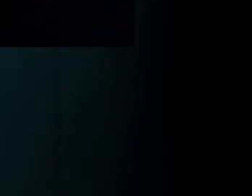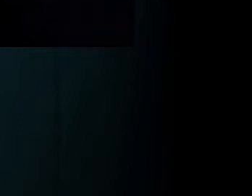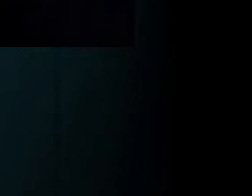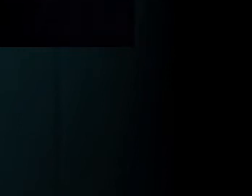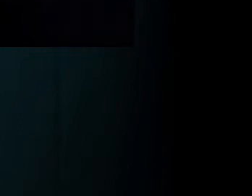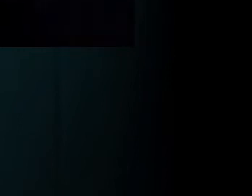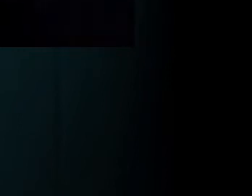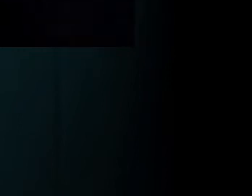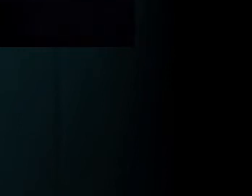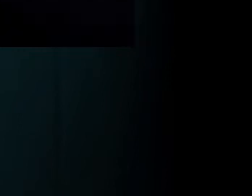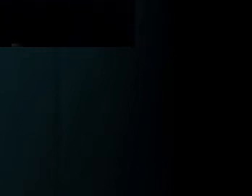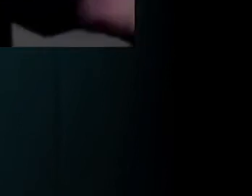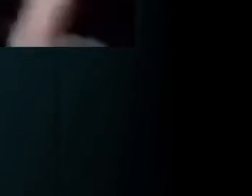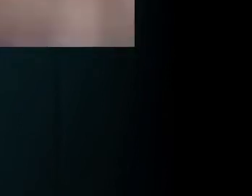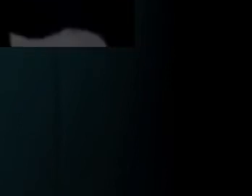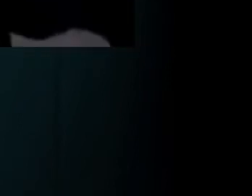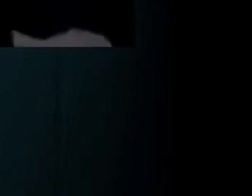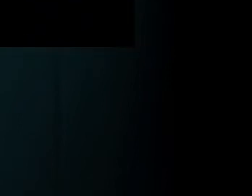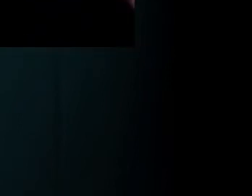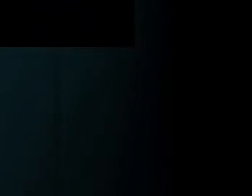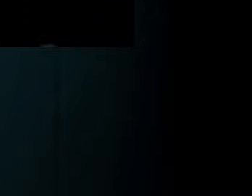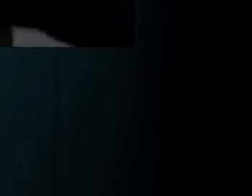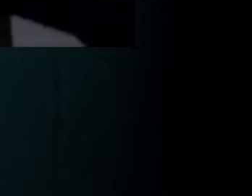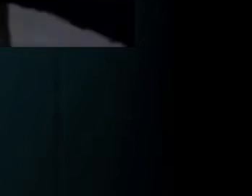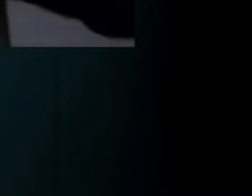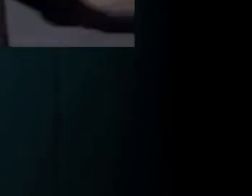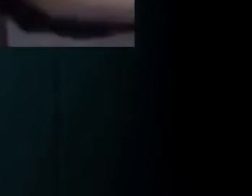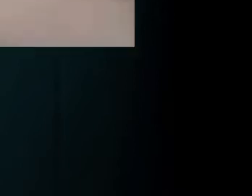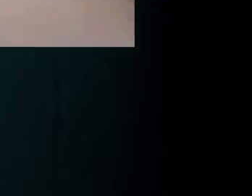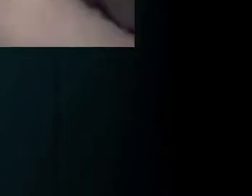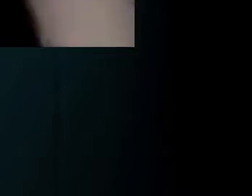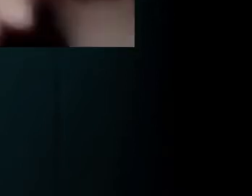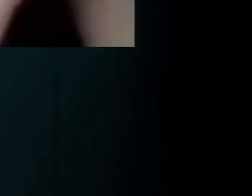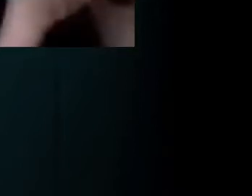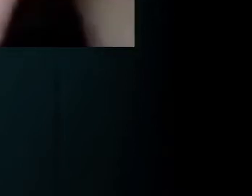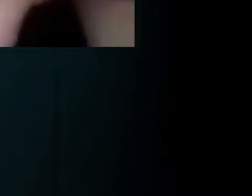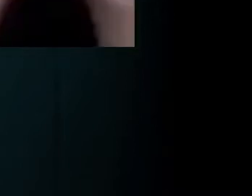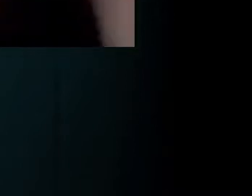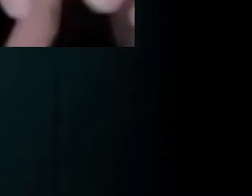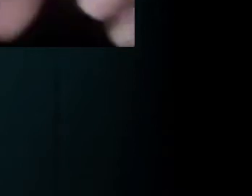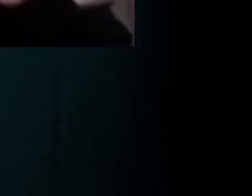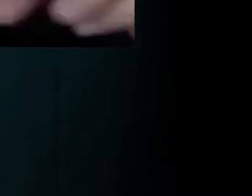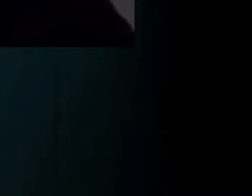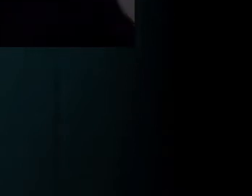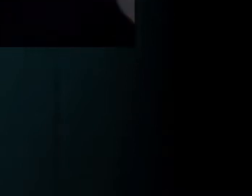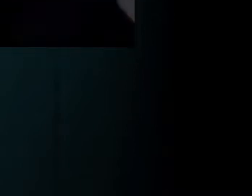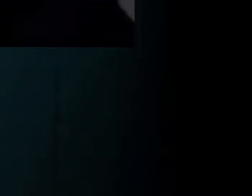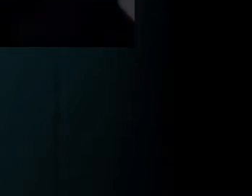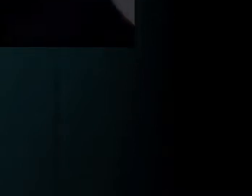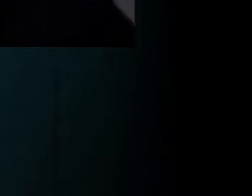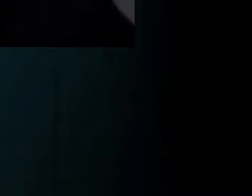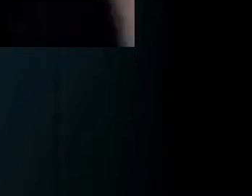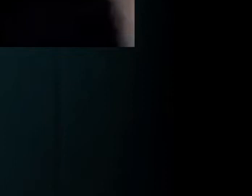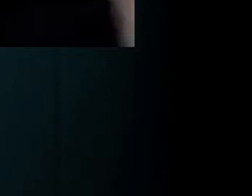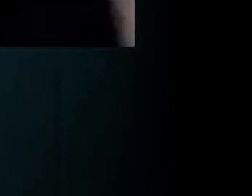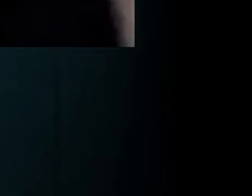and he decided that he should have different palaces at this area. And each palace that was dedicated as gifted into one